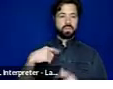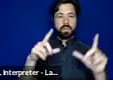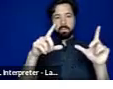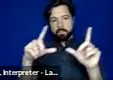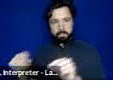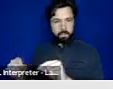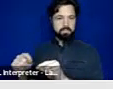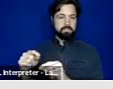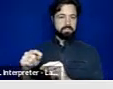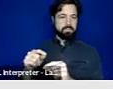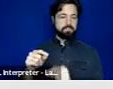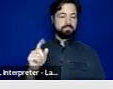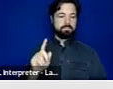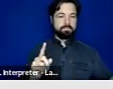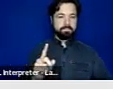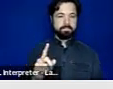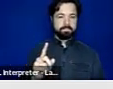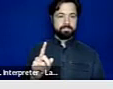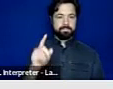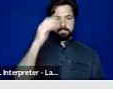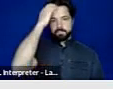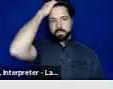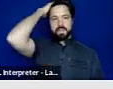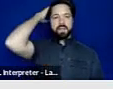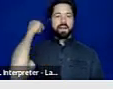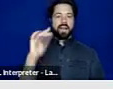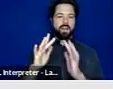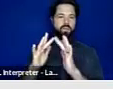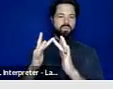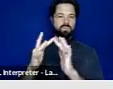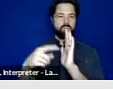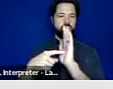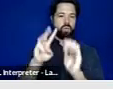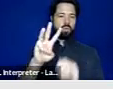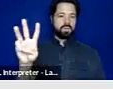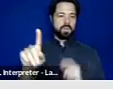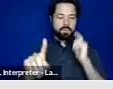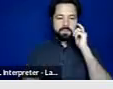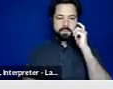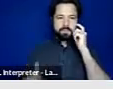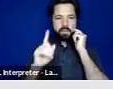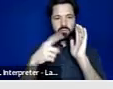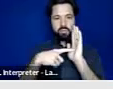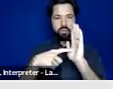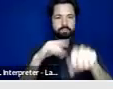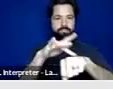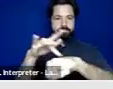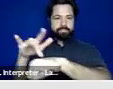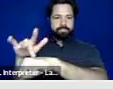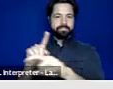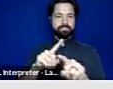exit that. We're going to go out to the web and explore all the things.